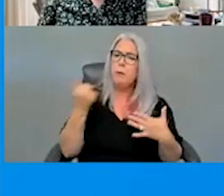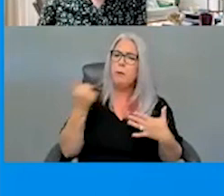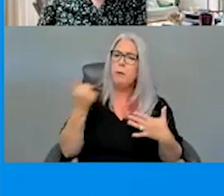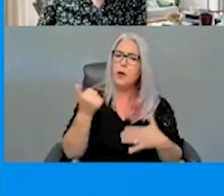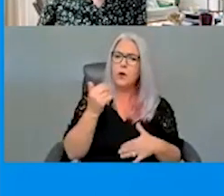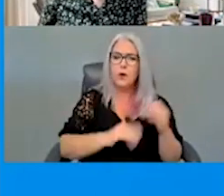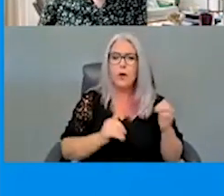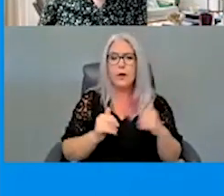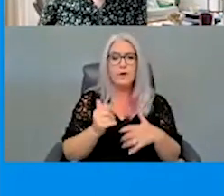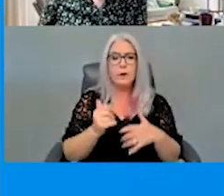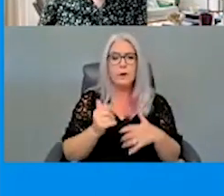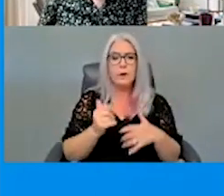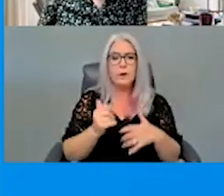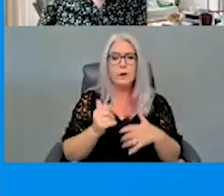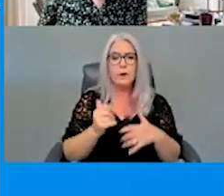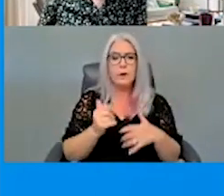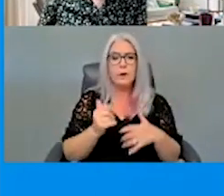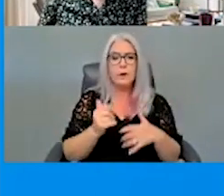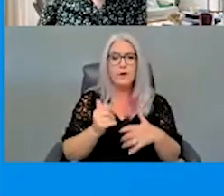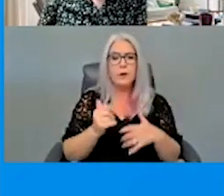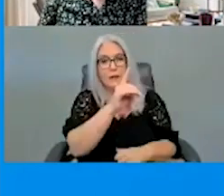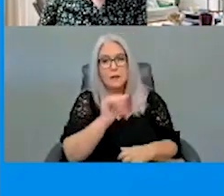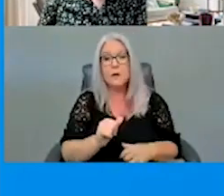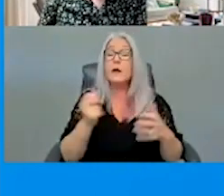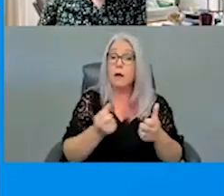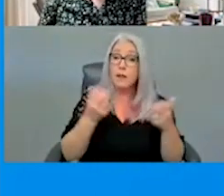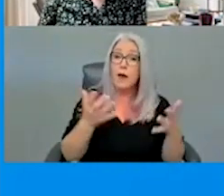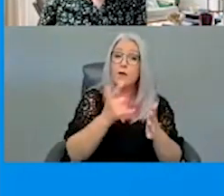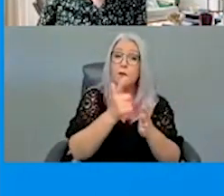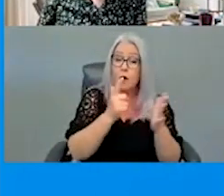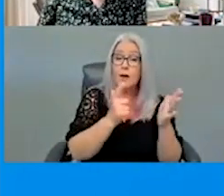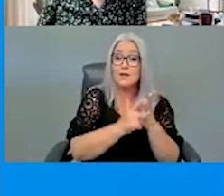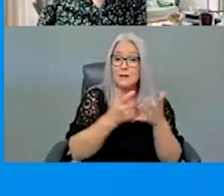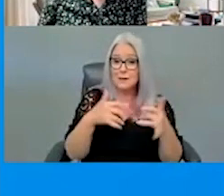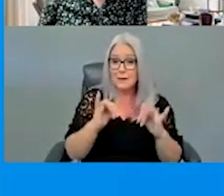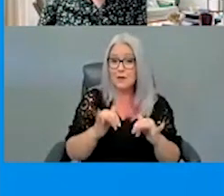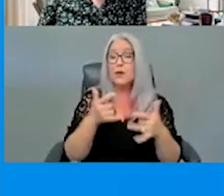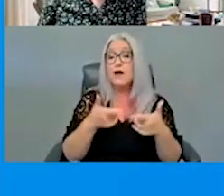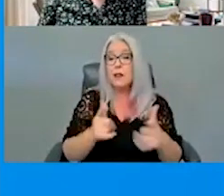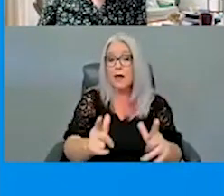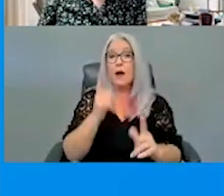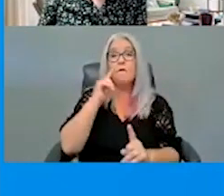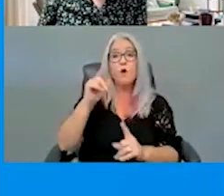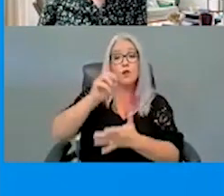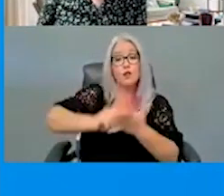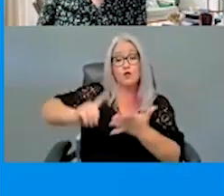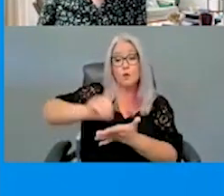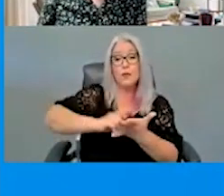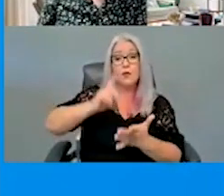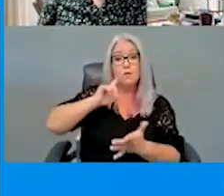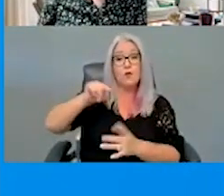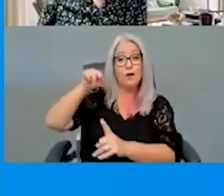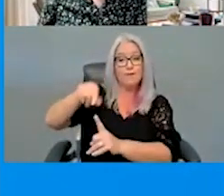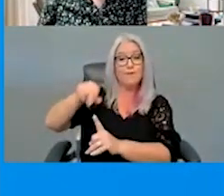still have laws that allow for direct discrimination in parenting on the basis of disability alone. So